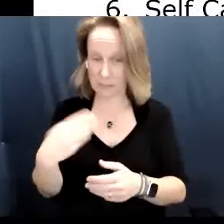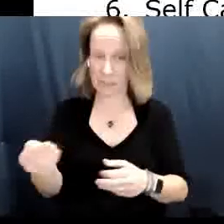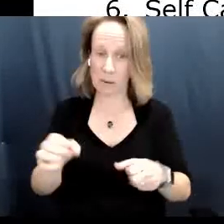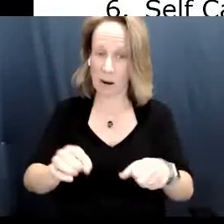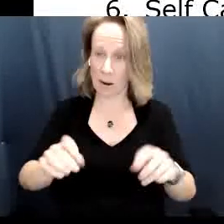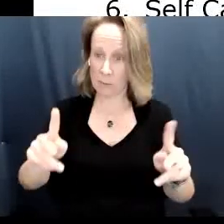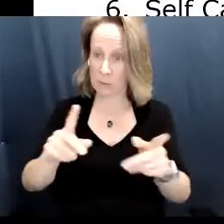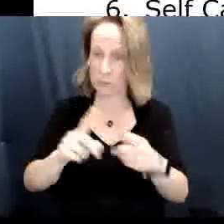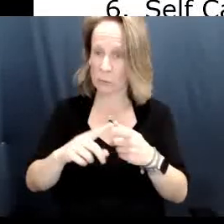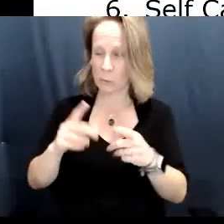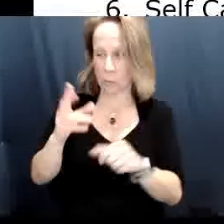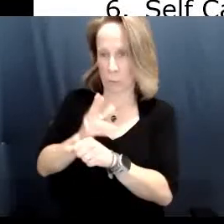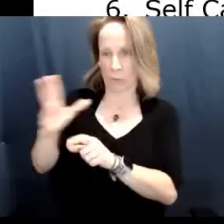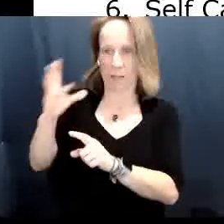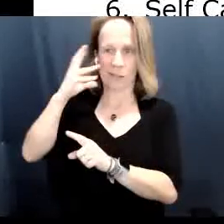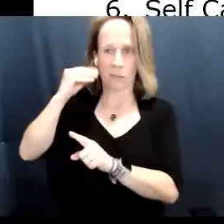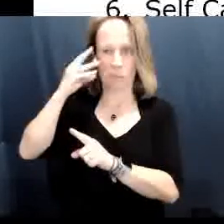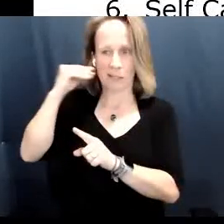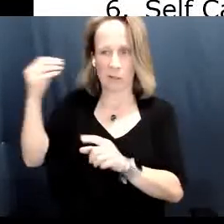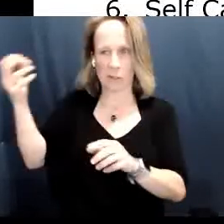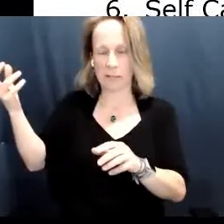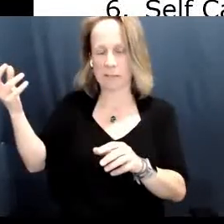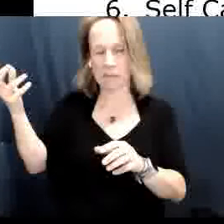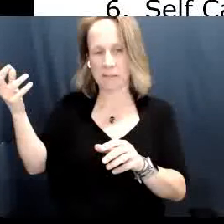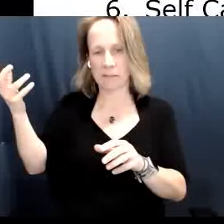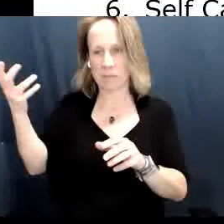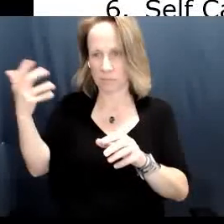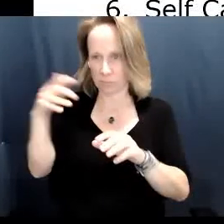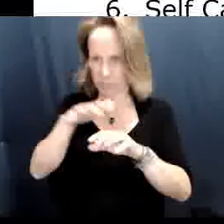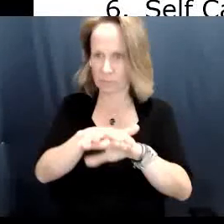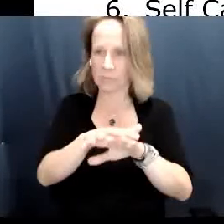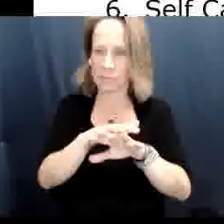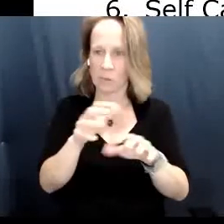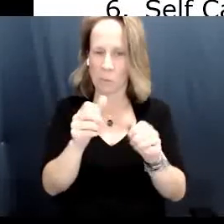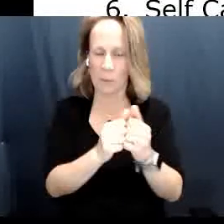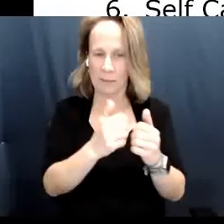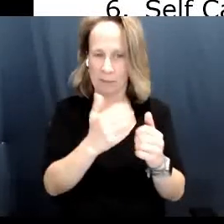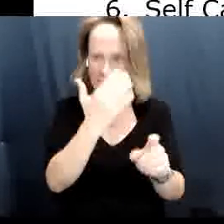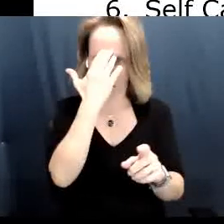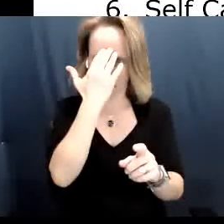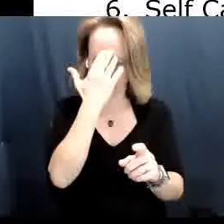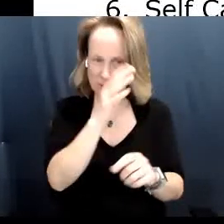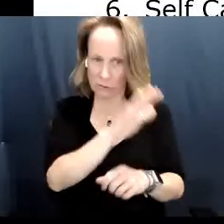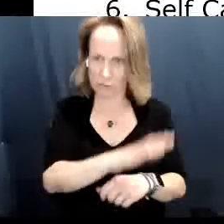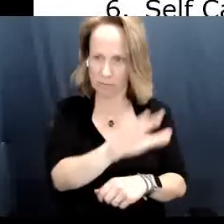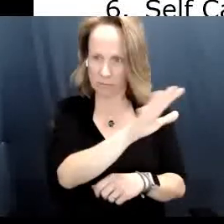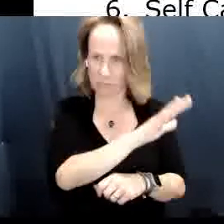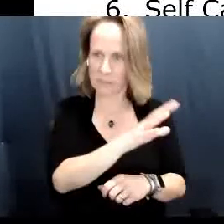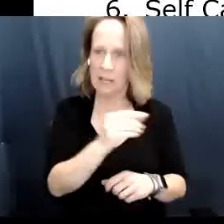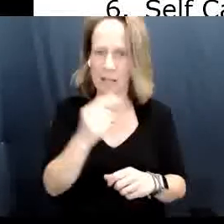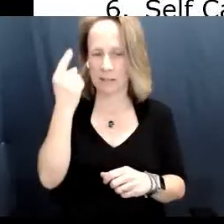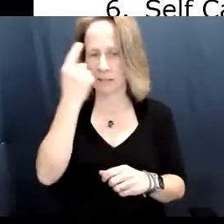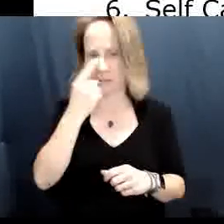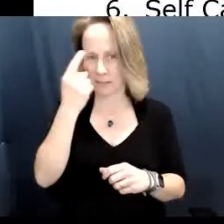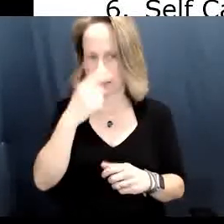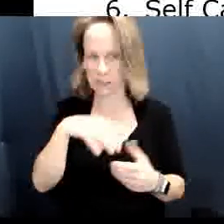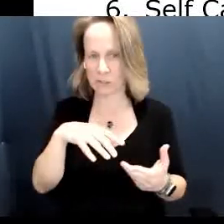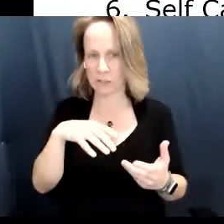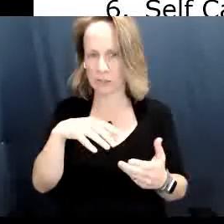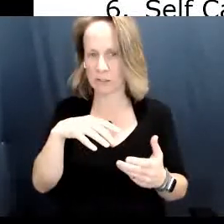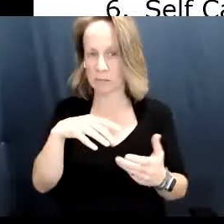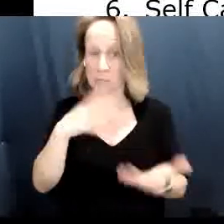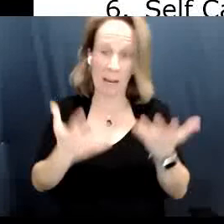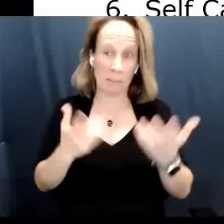their experiences with a wider range of knowledge and consider other people's thinking who might have experienced something